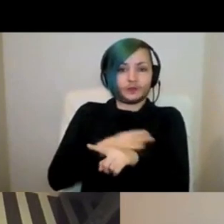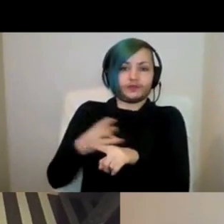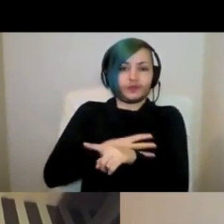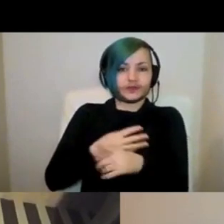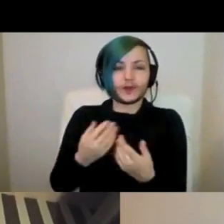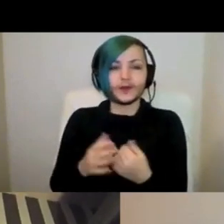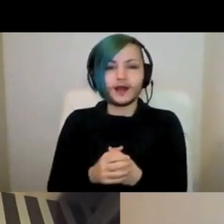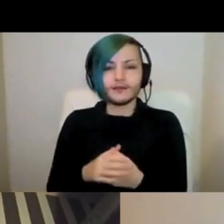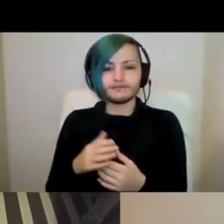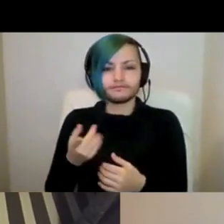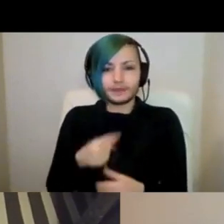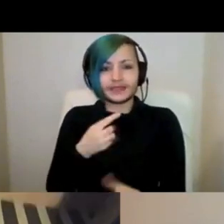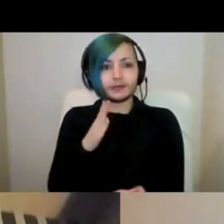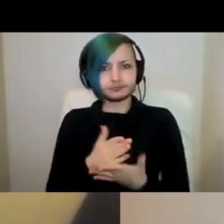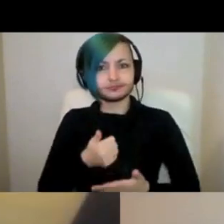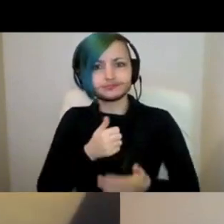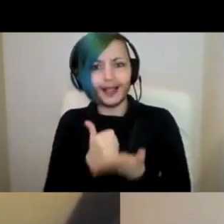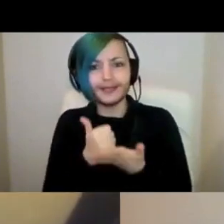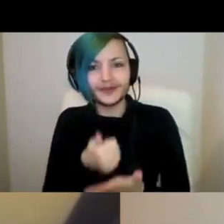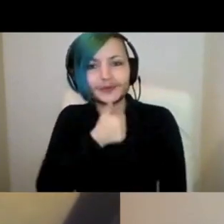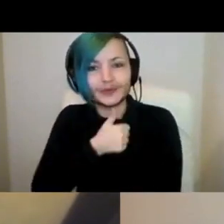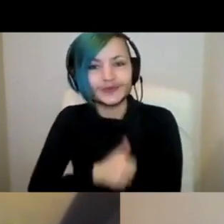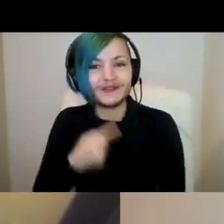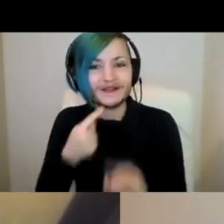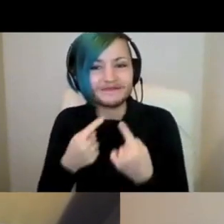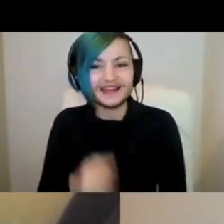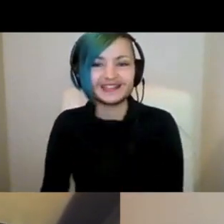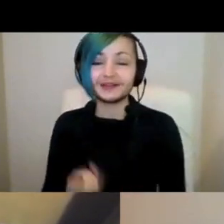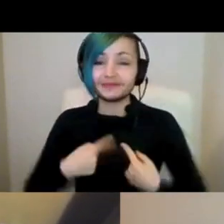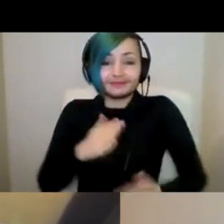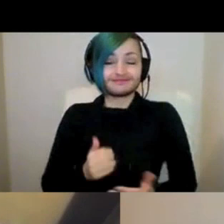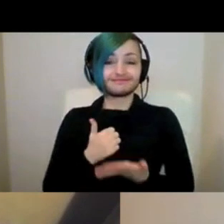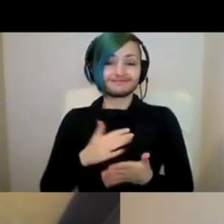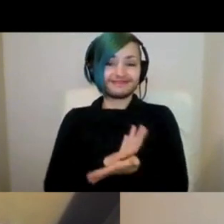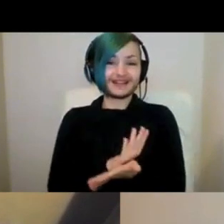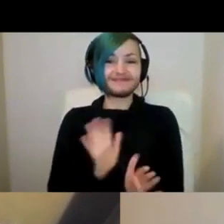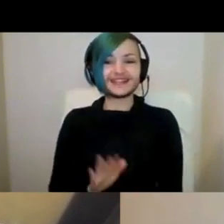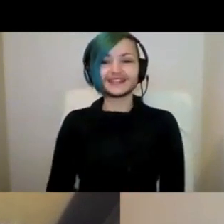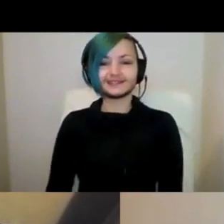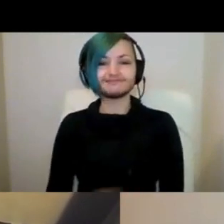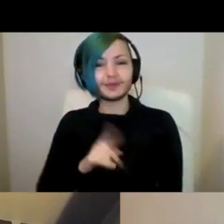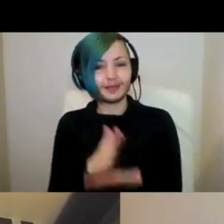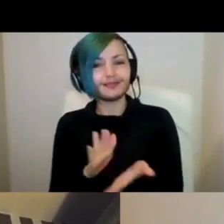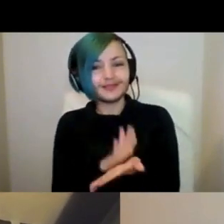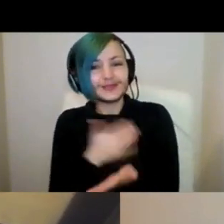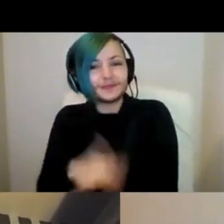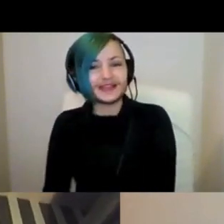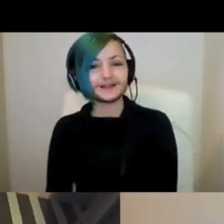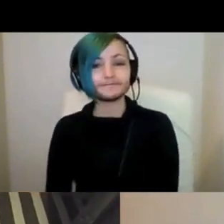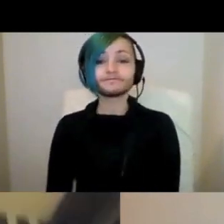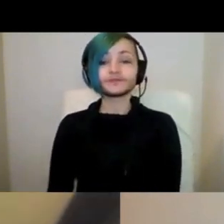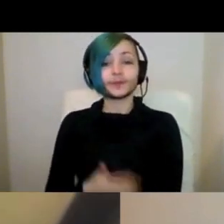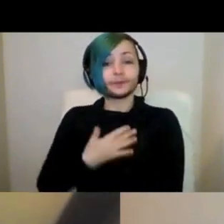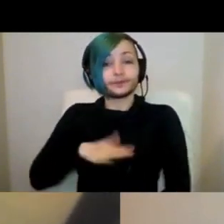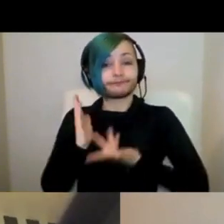invigorating for our viewers and listeners as well. So we're really happy that it's resonating. So to introduce our three